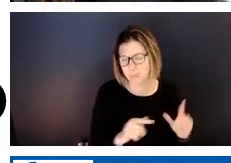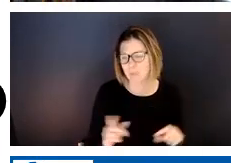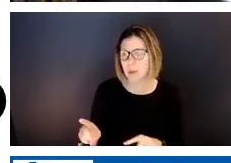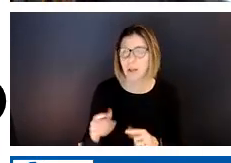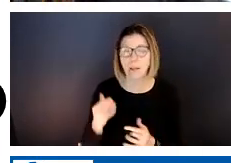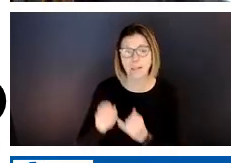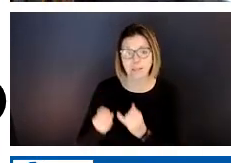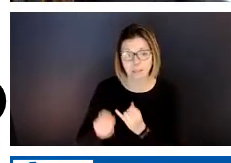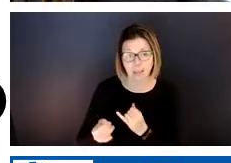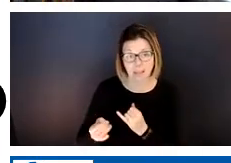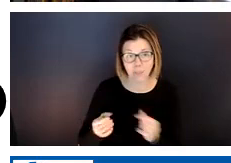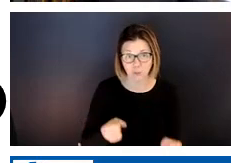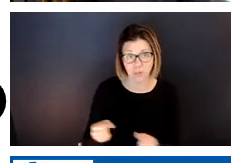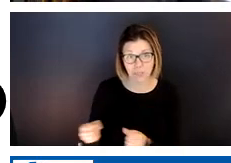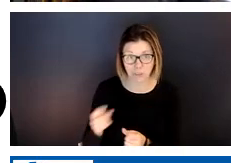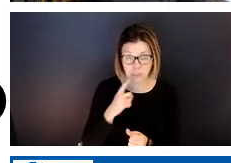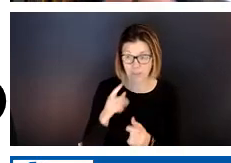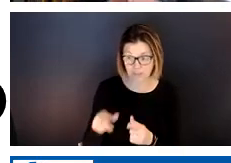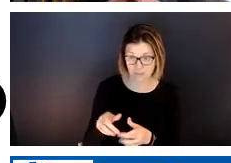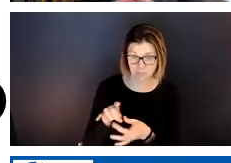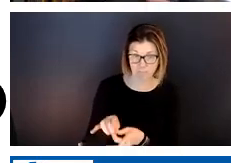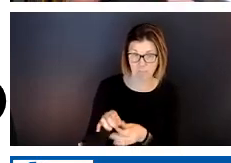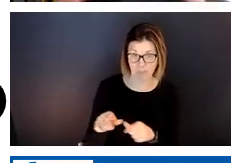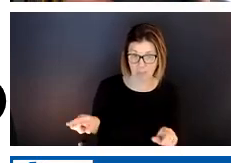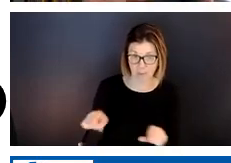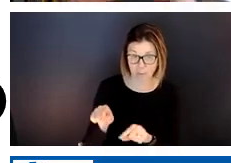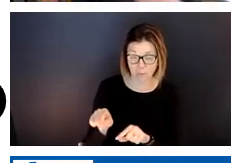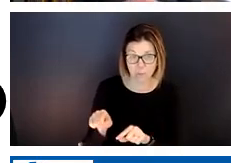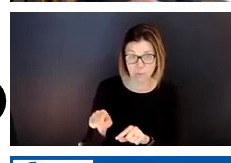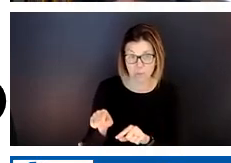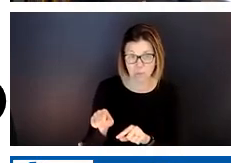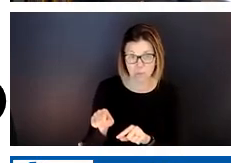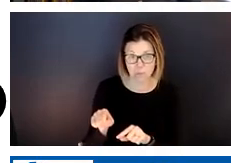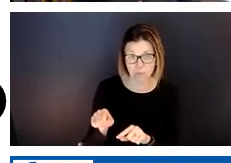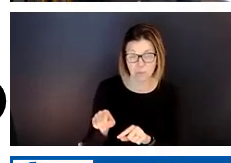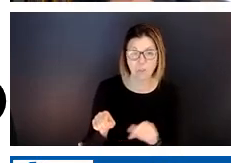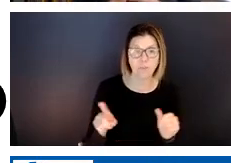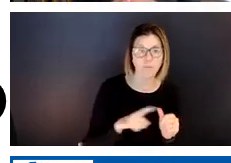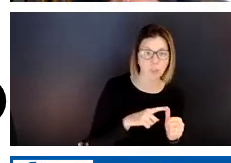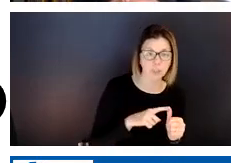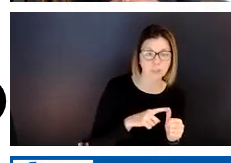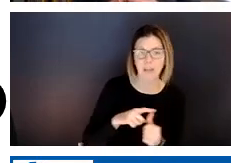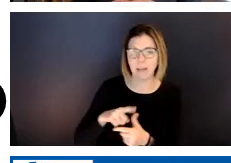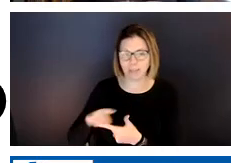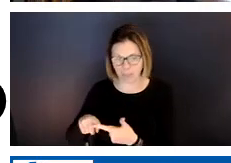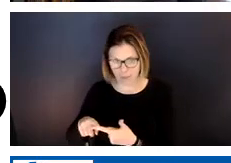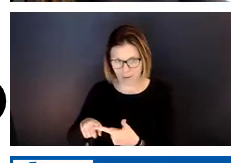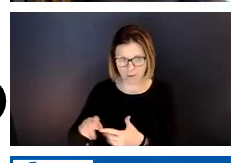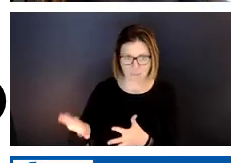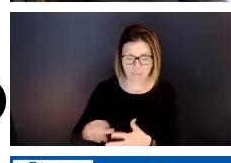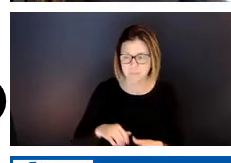very language-based I want to share with you is a first-then statement or a first-then